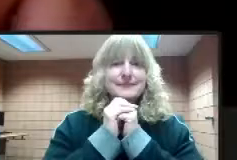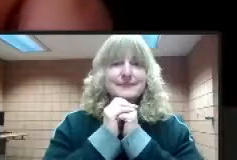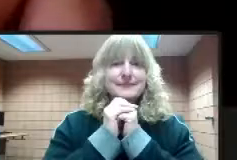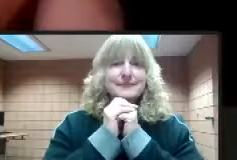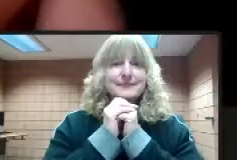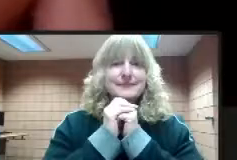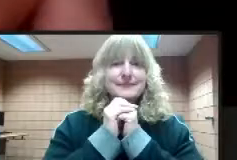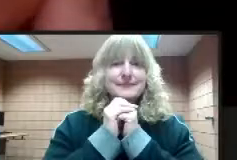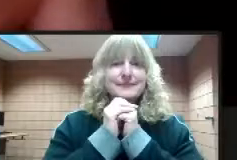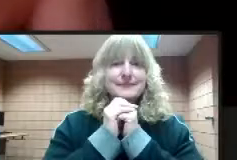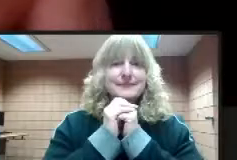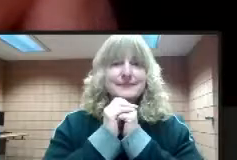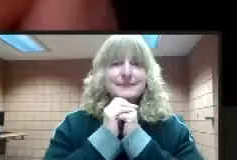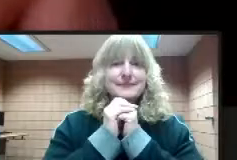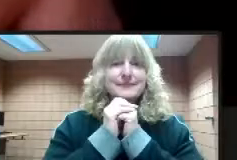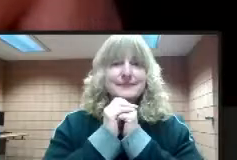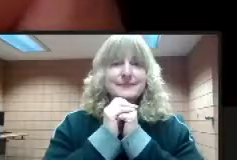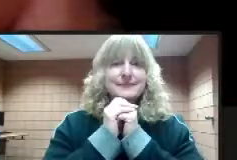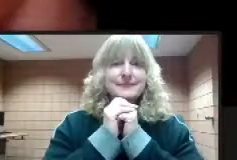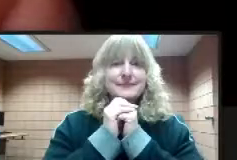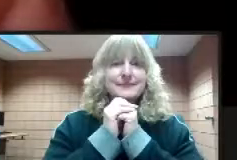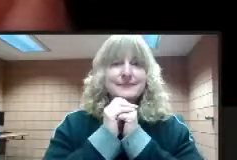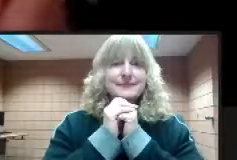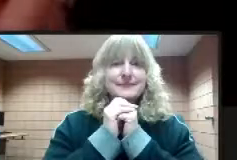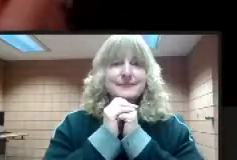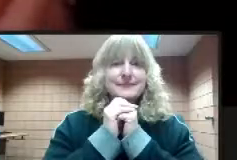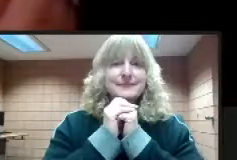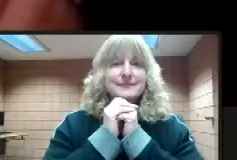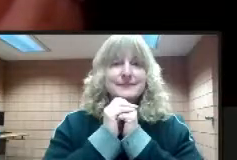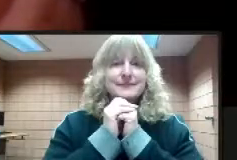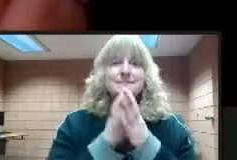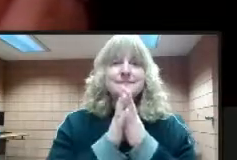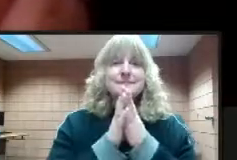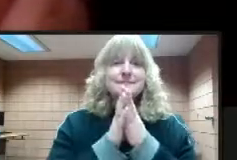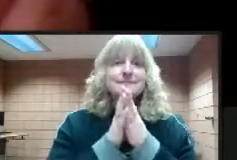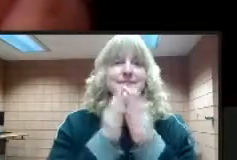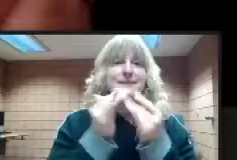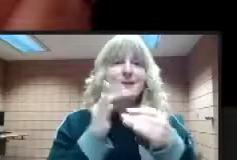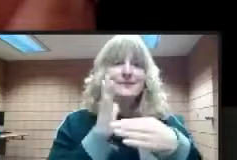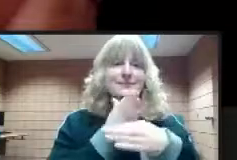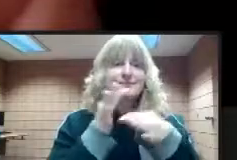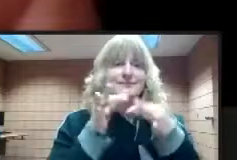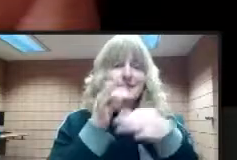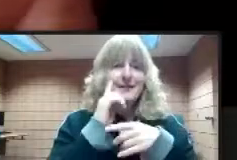Thank you, Ophelia. Luke, could you please share the instructions for ASL once more?